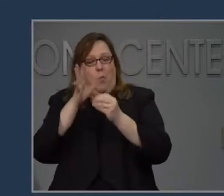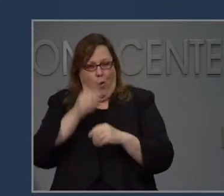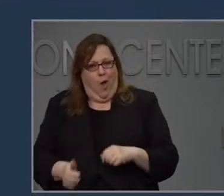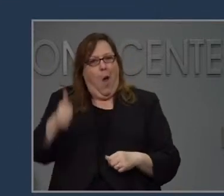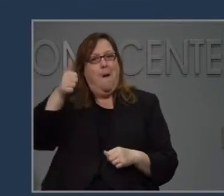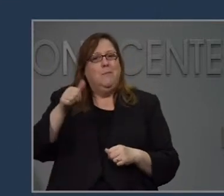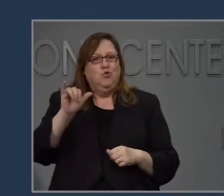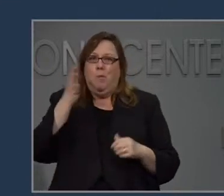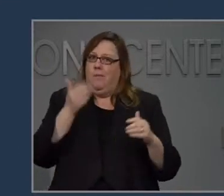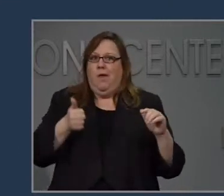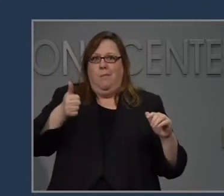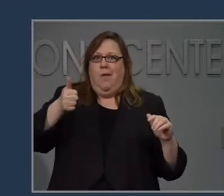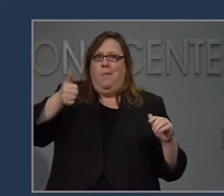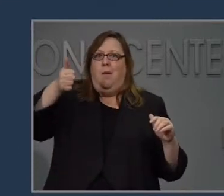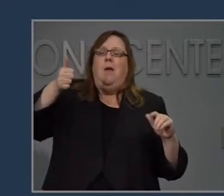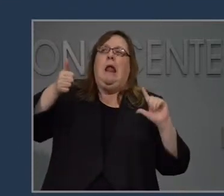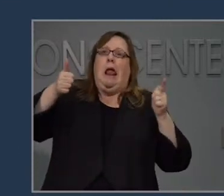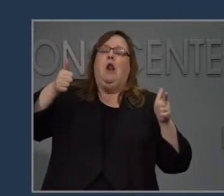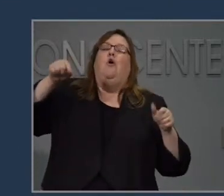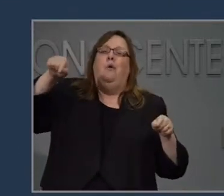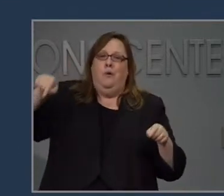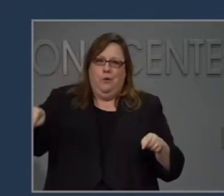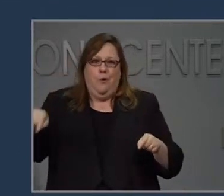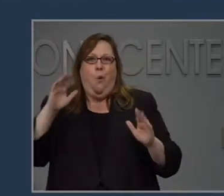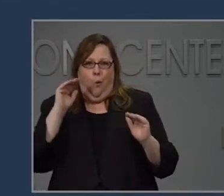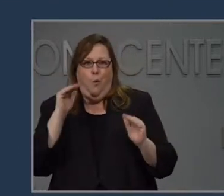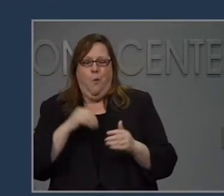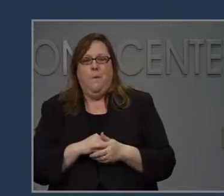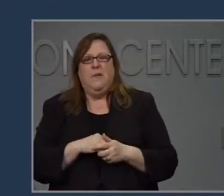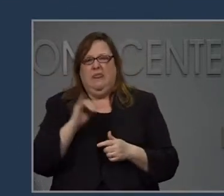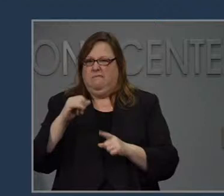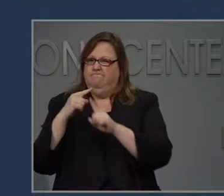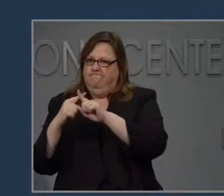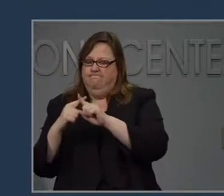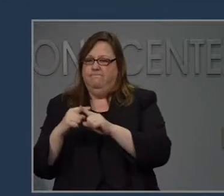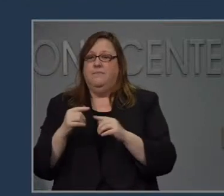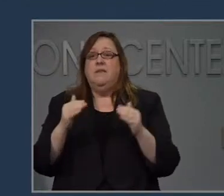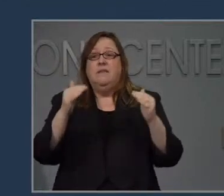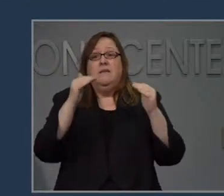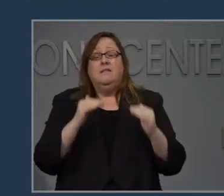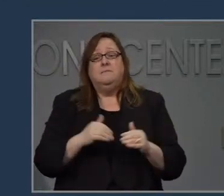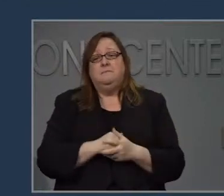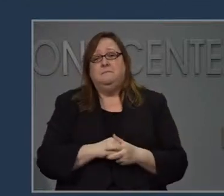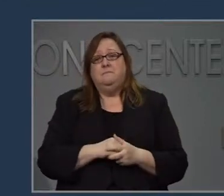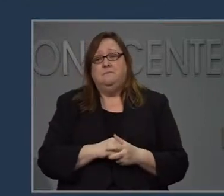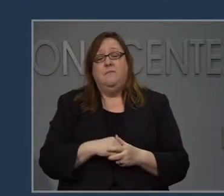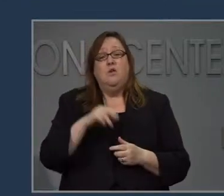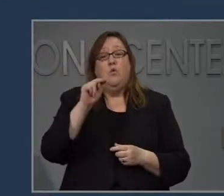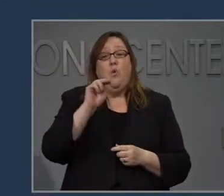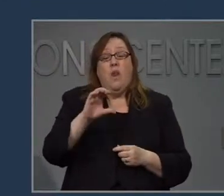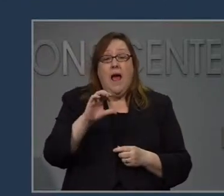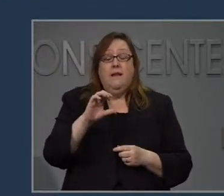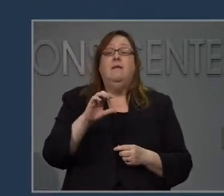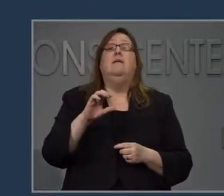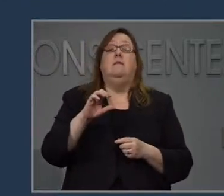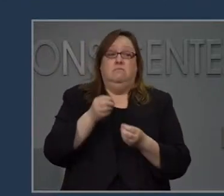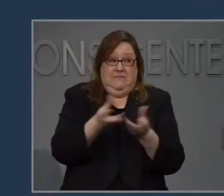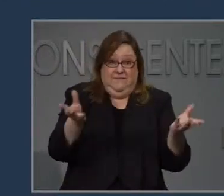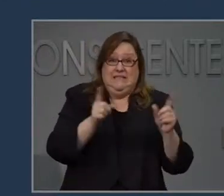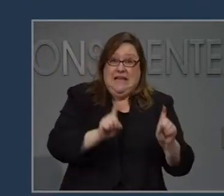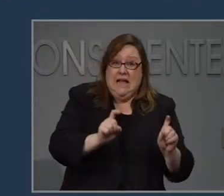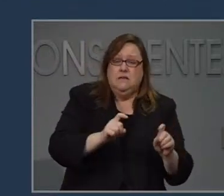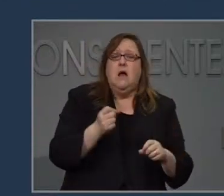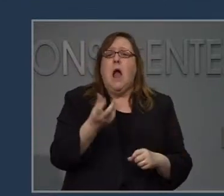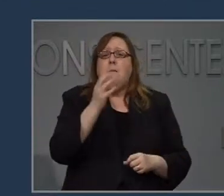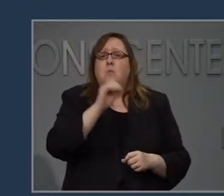downward for a bit. North Carolina's trajectory in percent tests returning positive is decreasing and starting to level, which